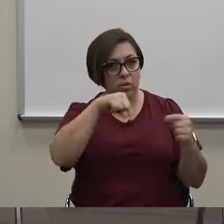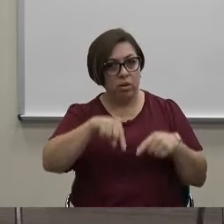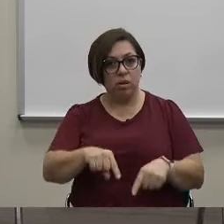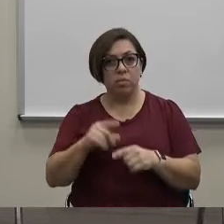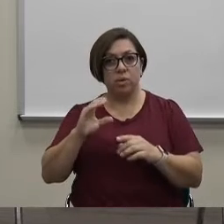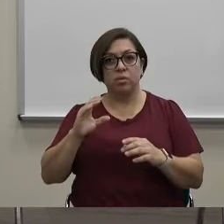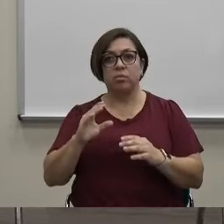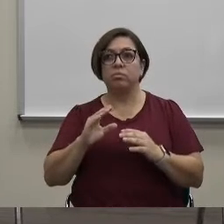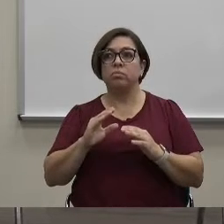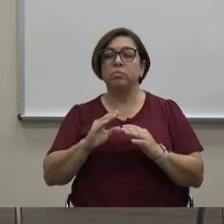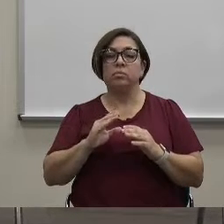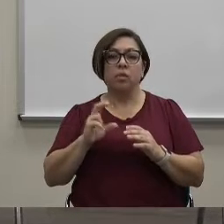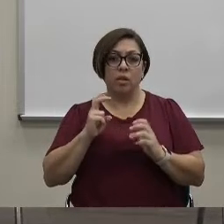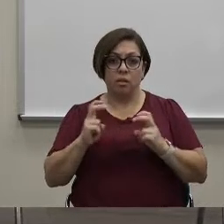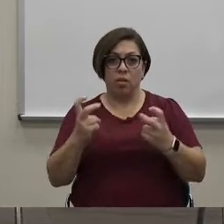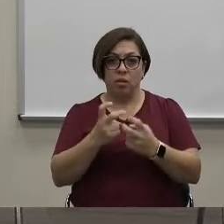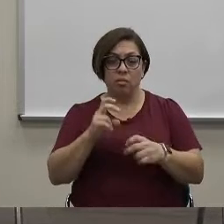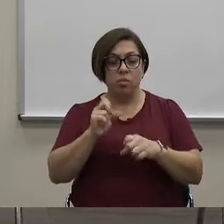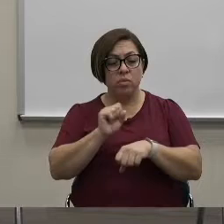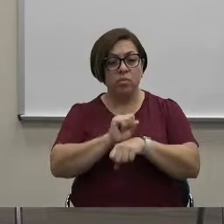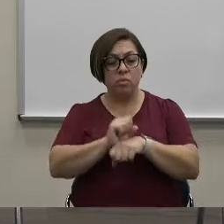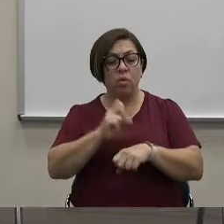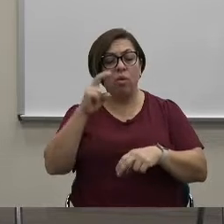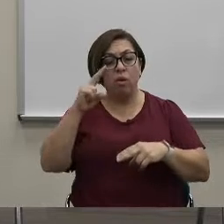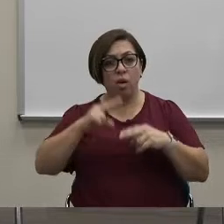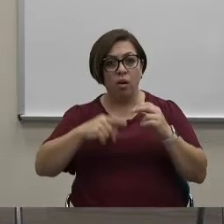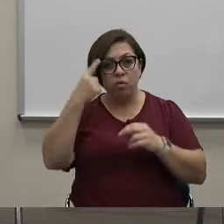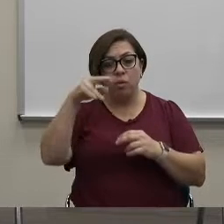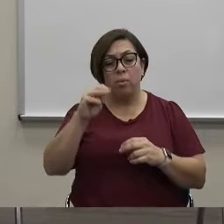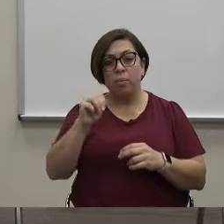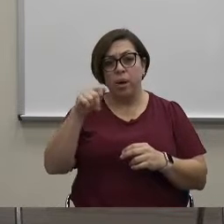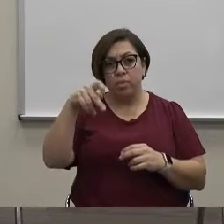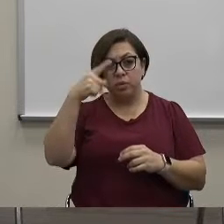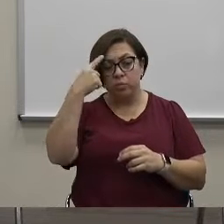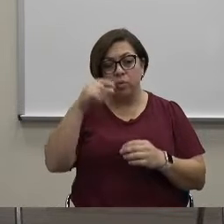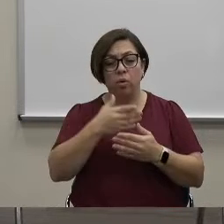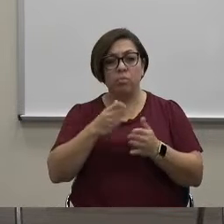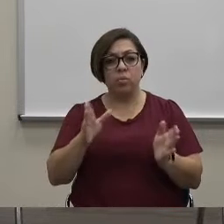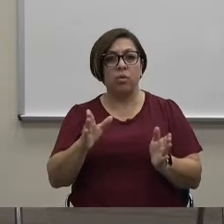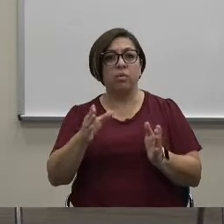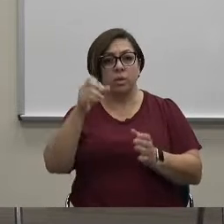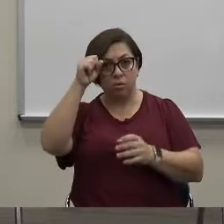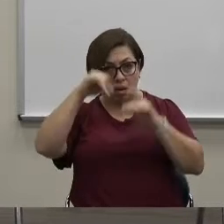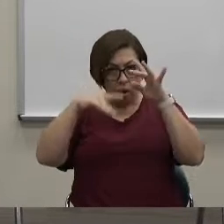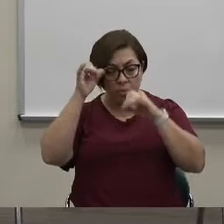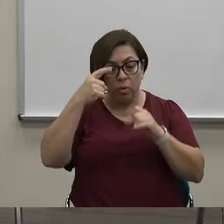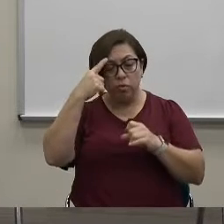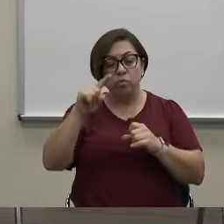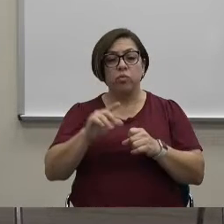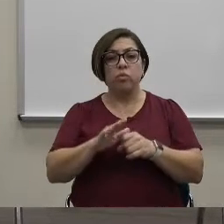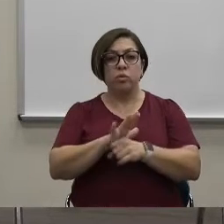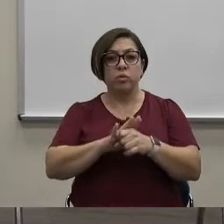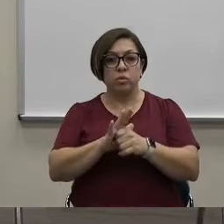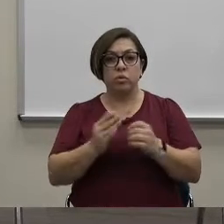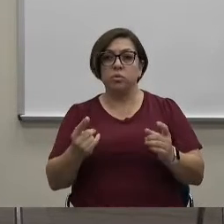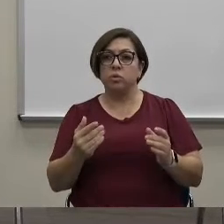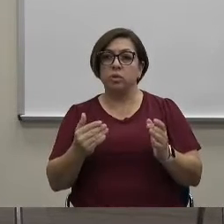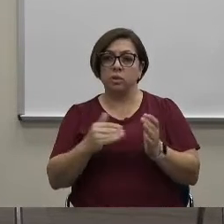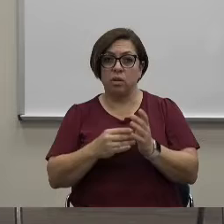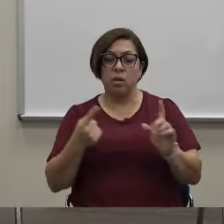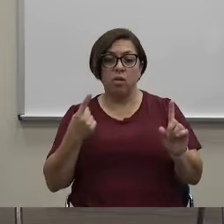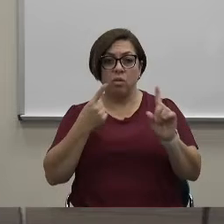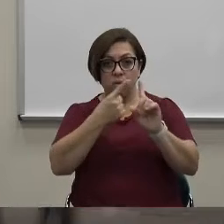committee's worked really hard on developing some maps for public input as far as the redistricting goals. At this time, I guess